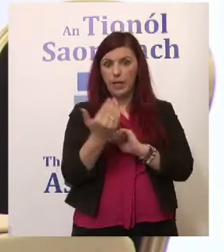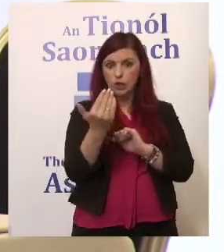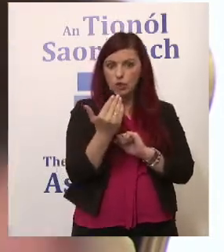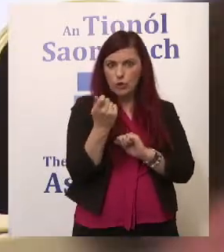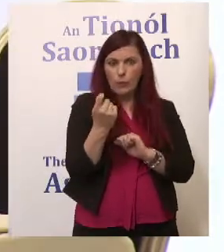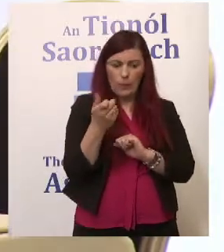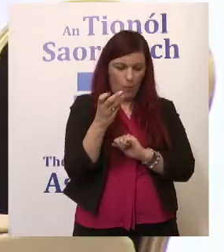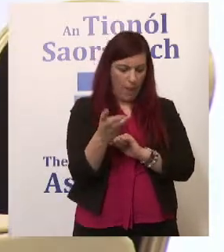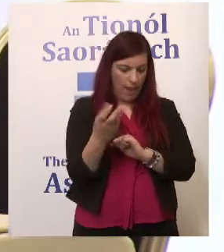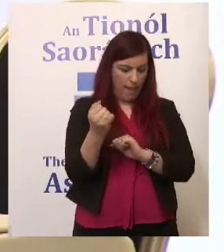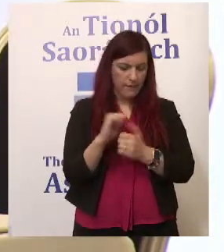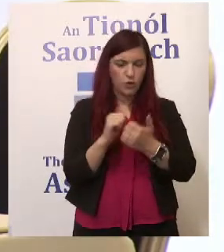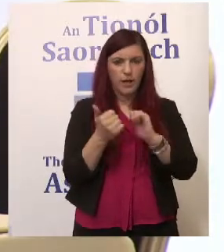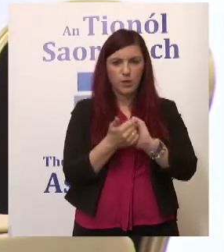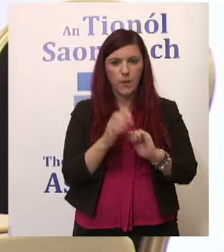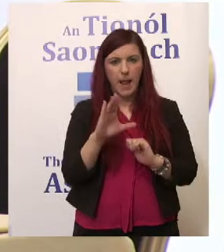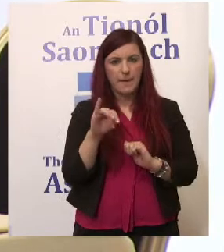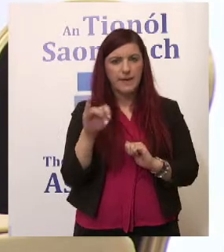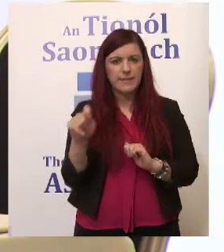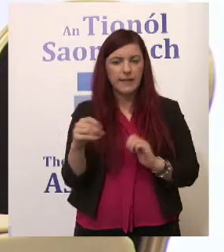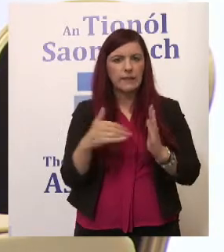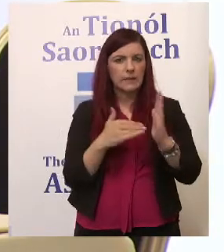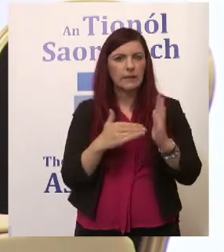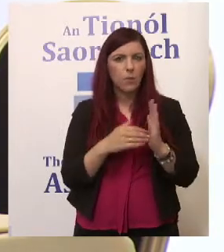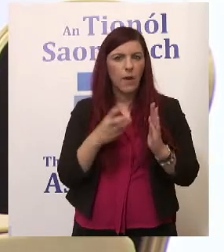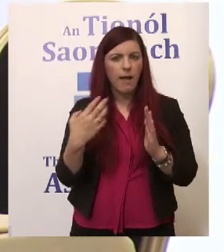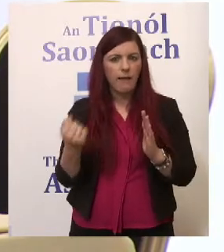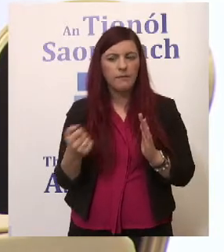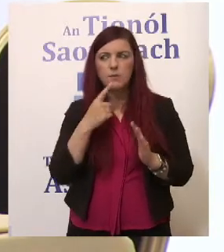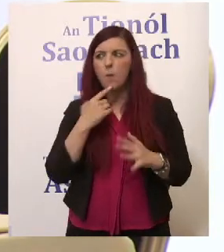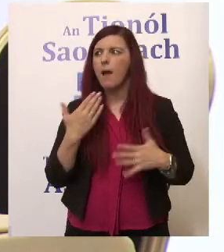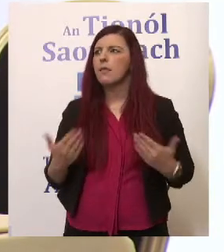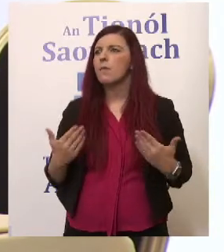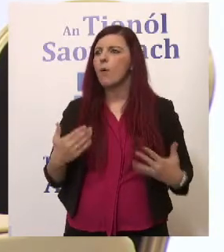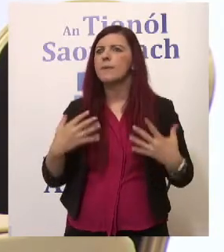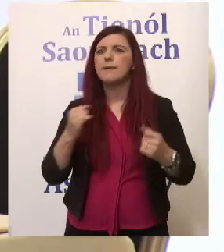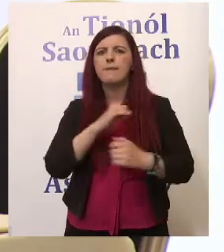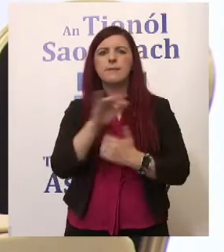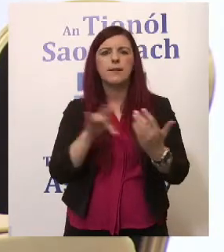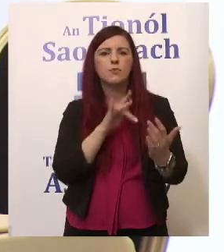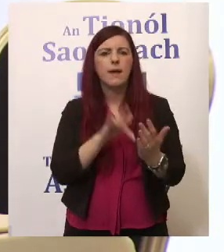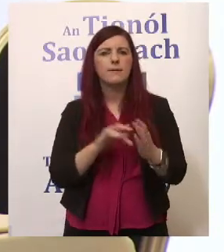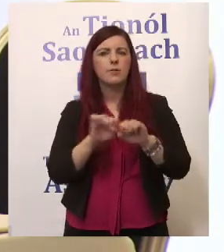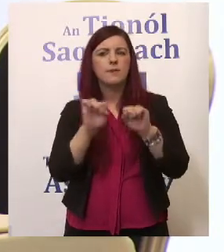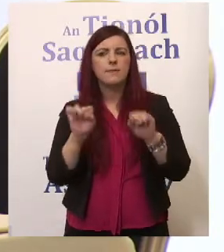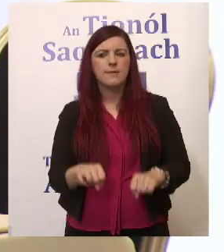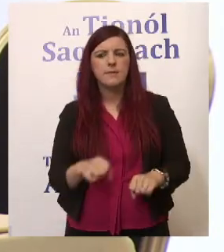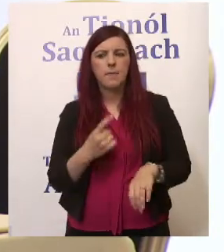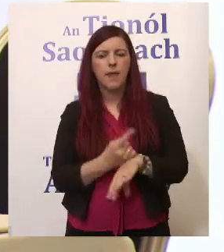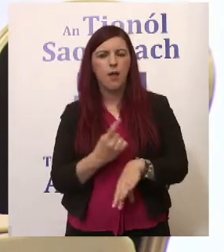the local property tax. So at the moment you have that equalisation mechanism in